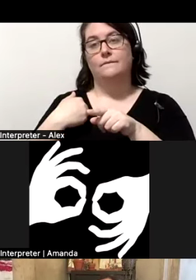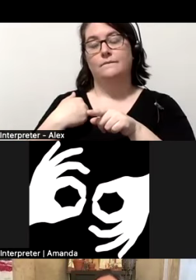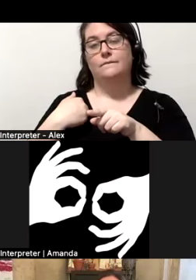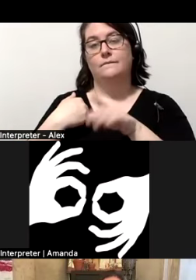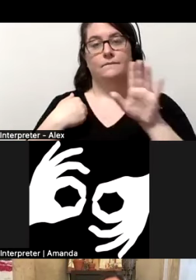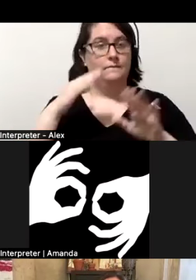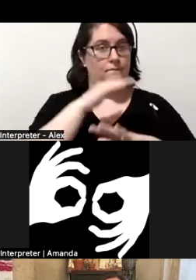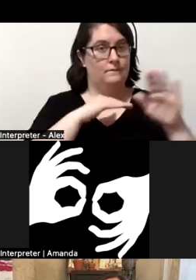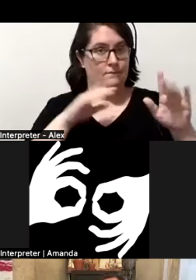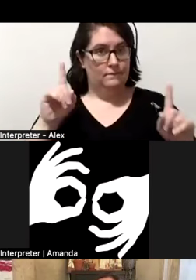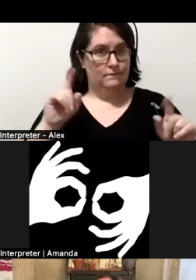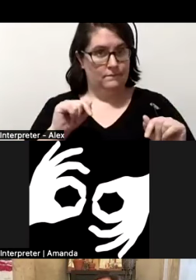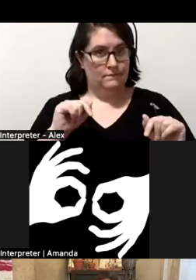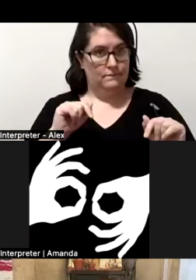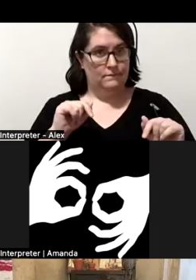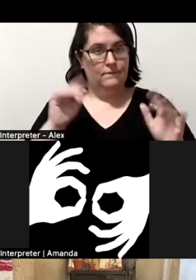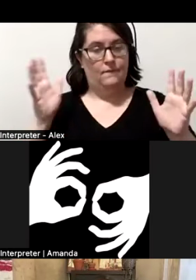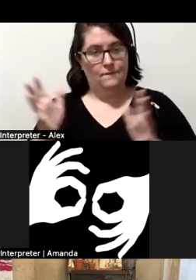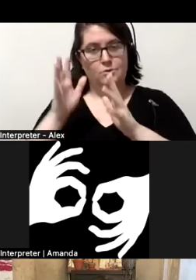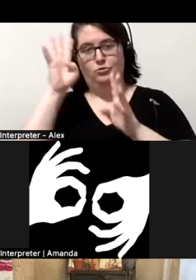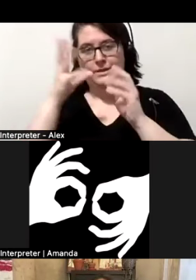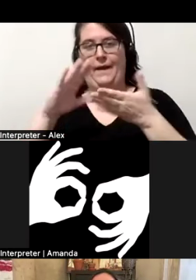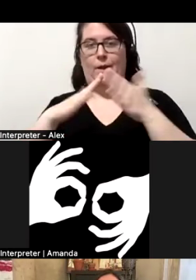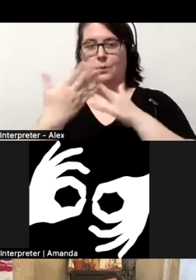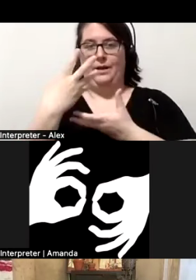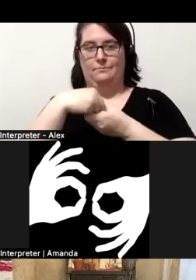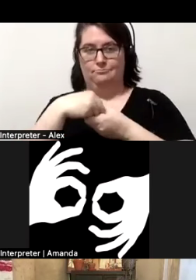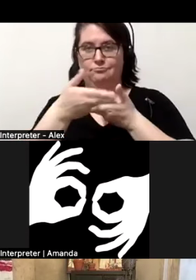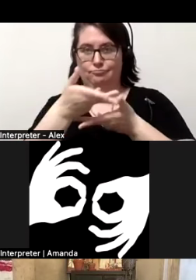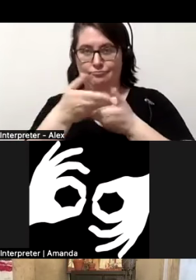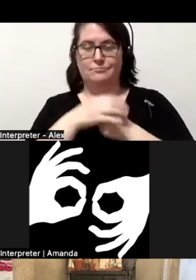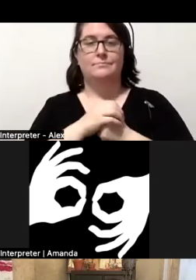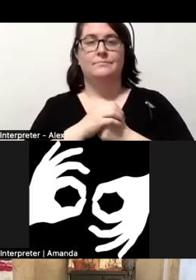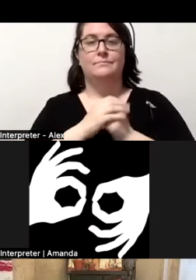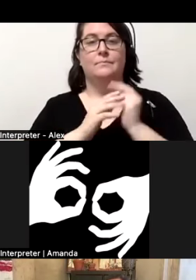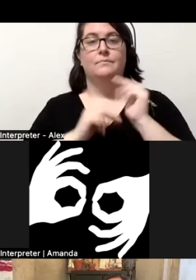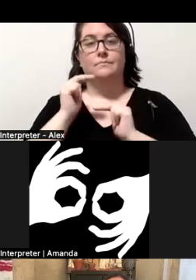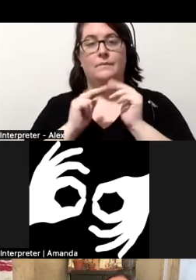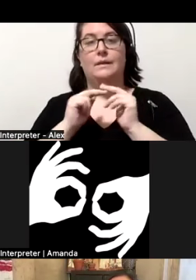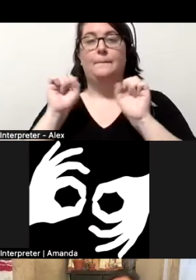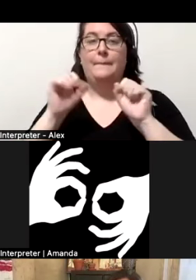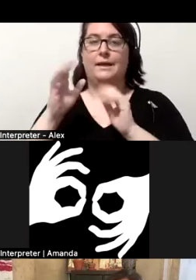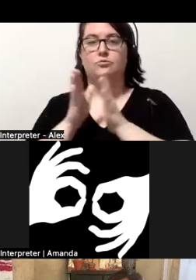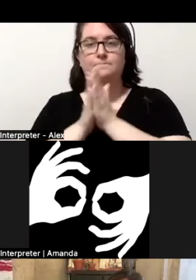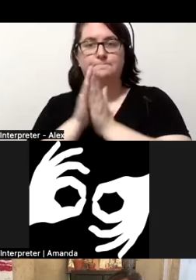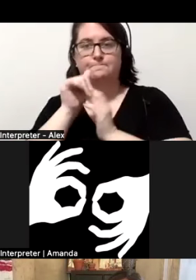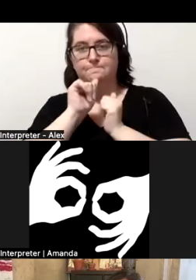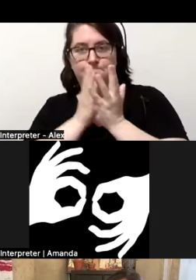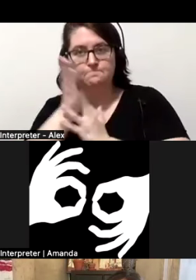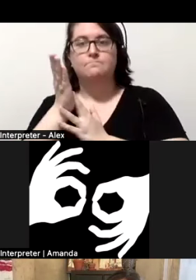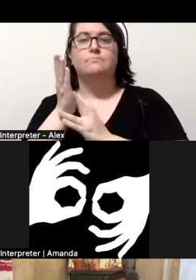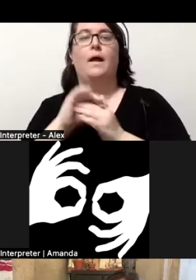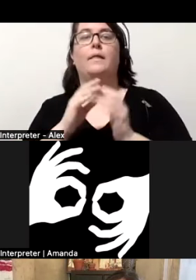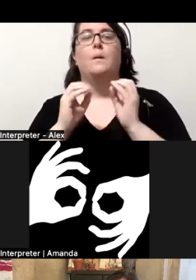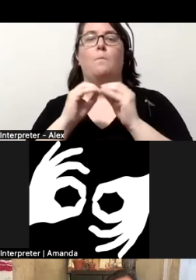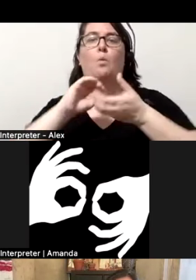artists, foster creativity and community engagement, build capacity and resiliency, and encourage collaboration and